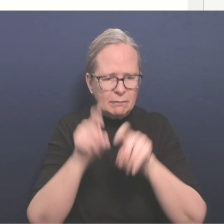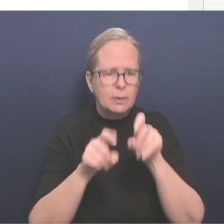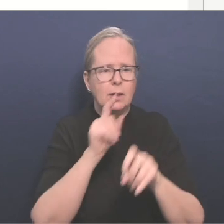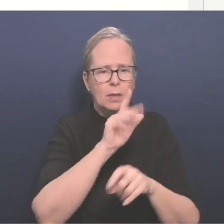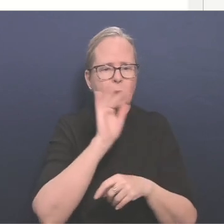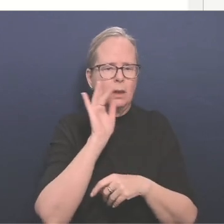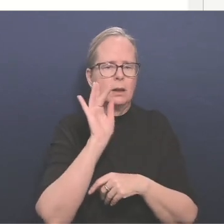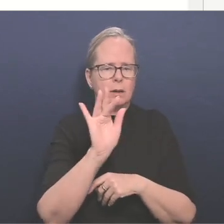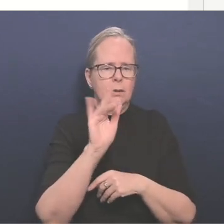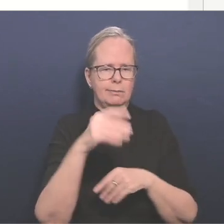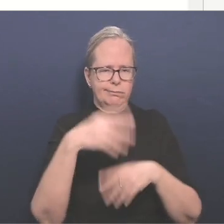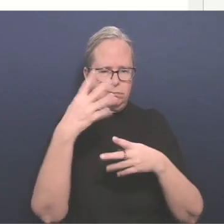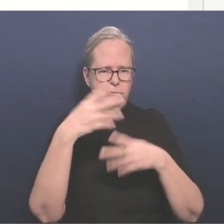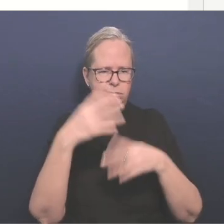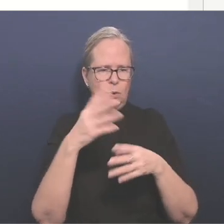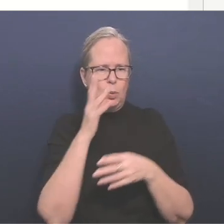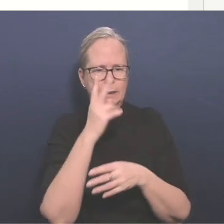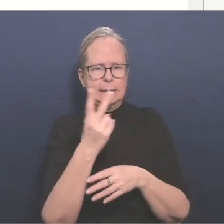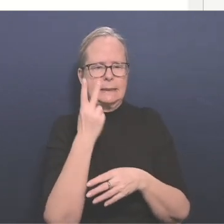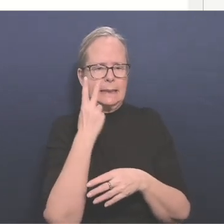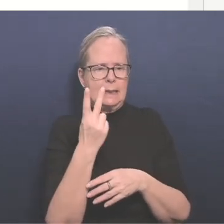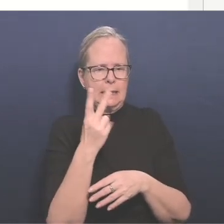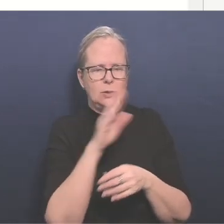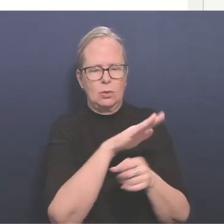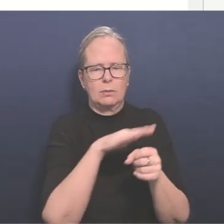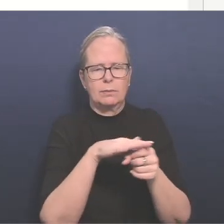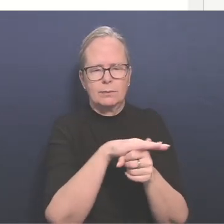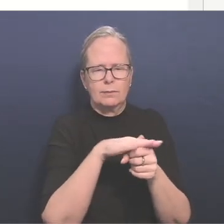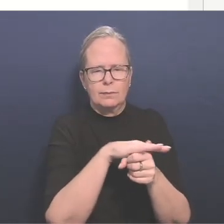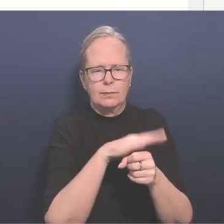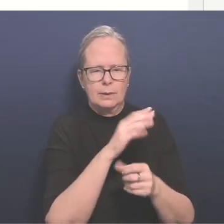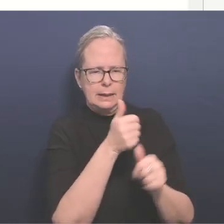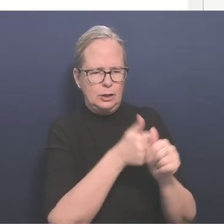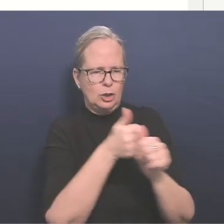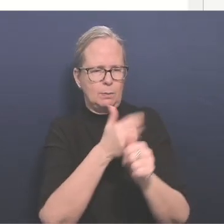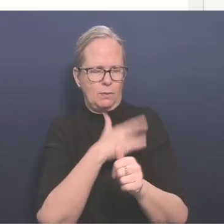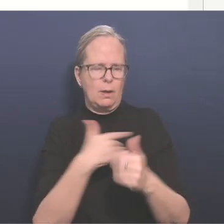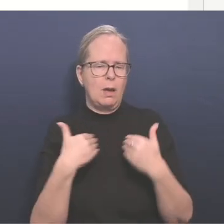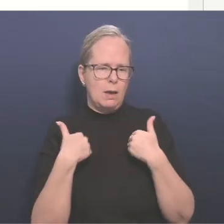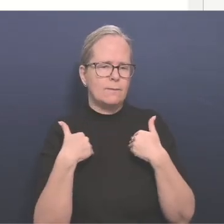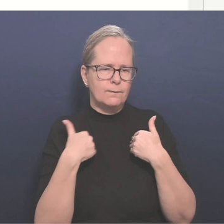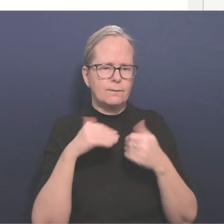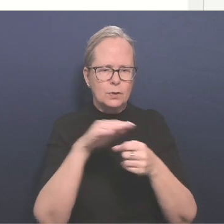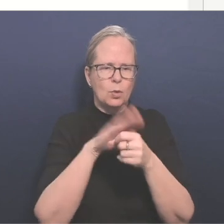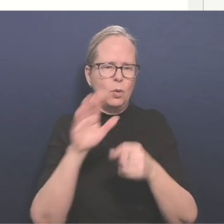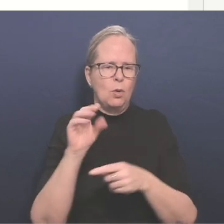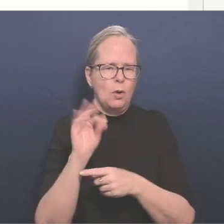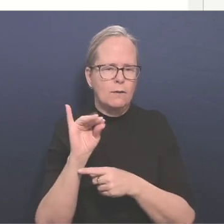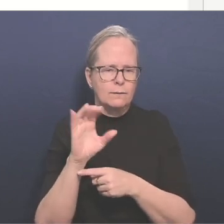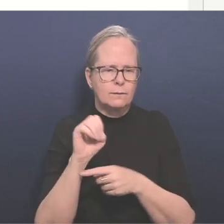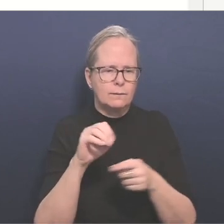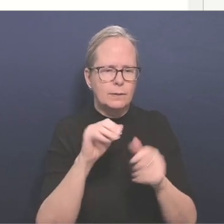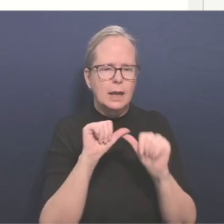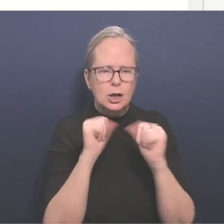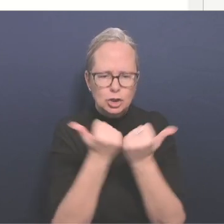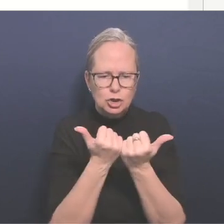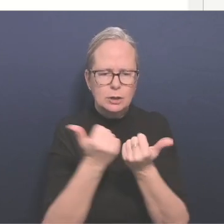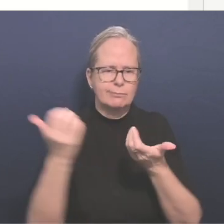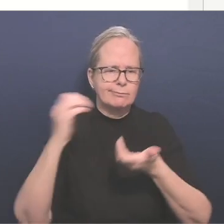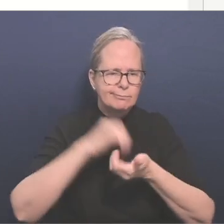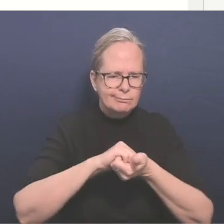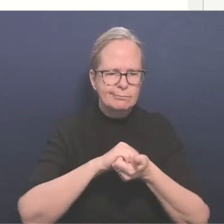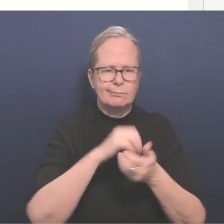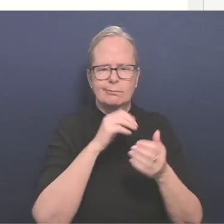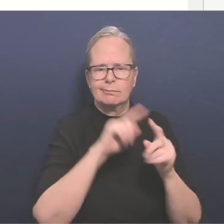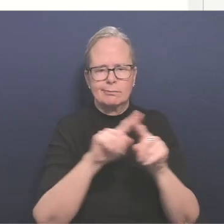training of how to use the Benefits Wayfinder. We have a recorded webinar that